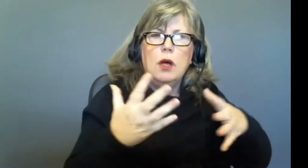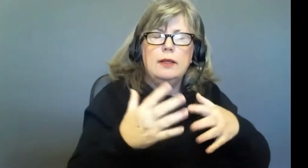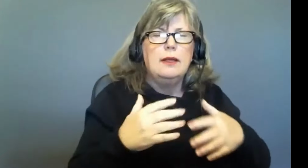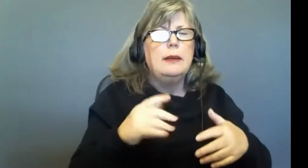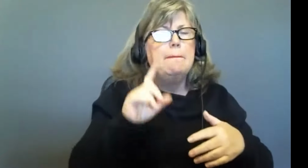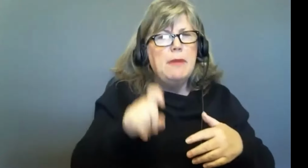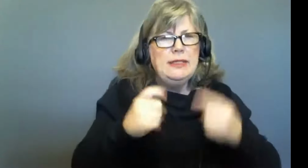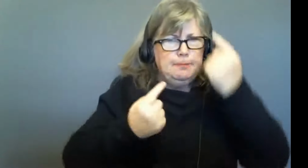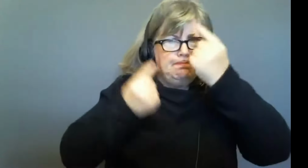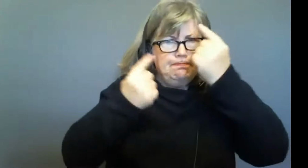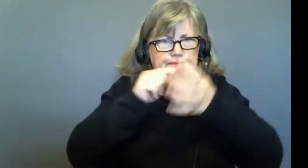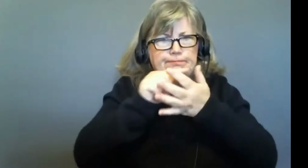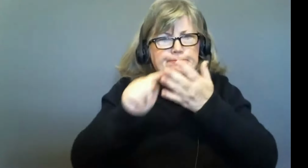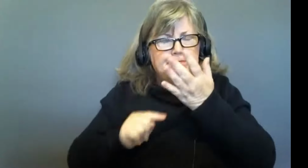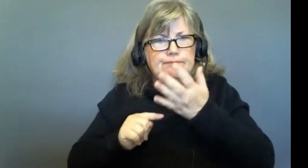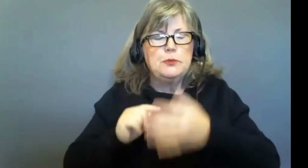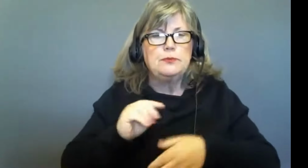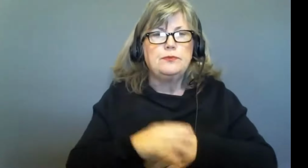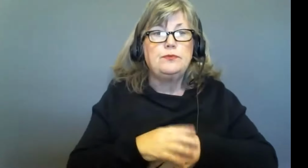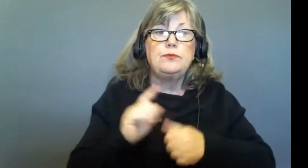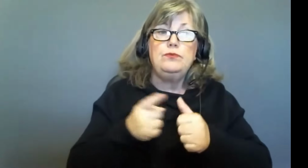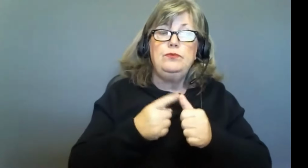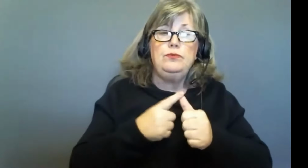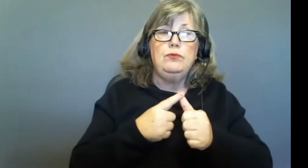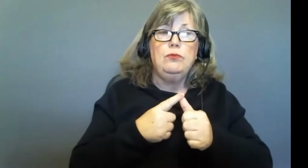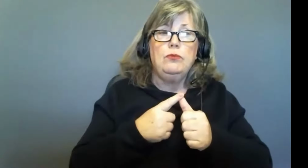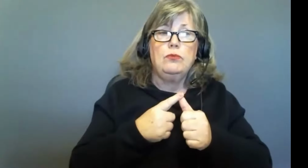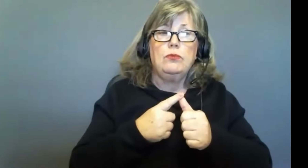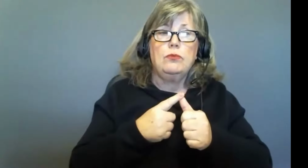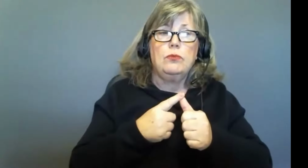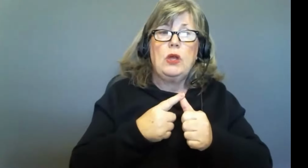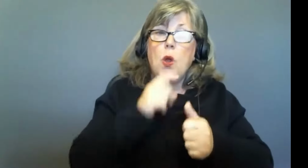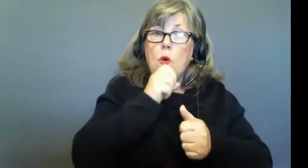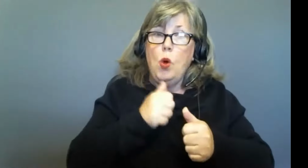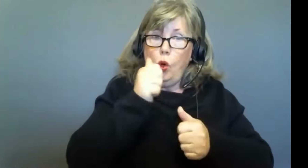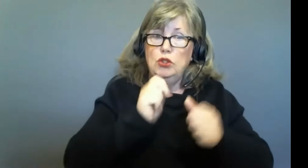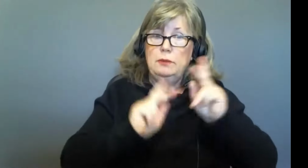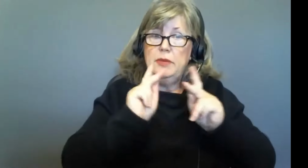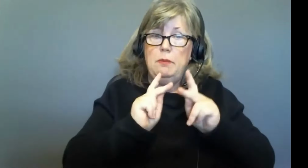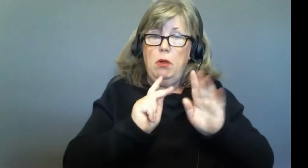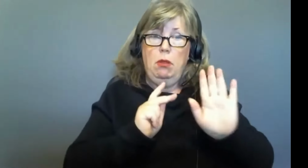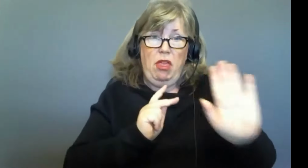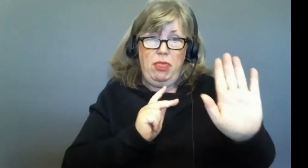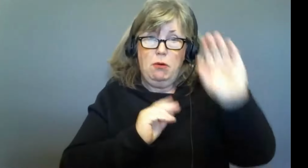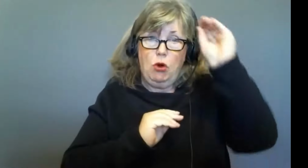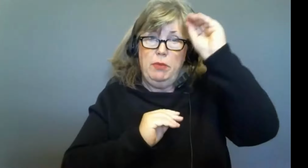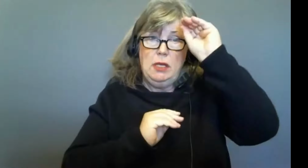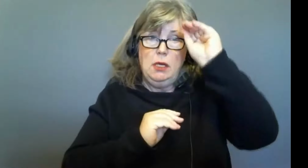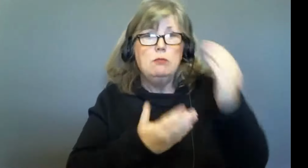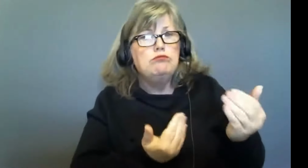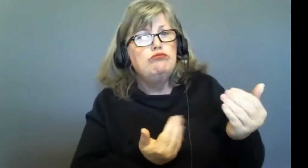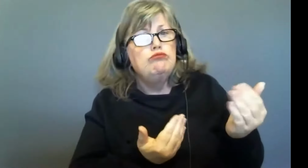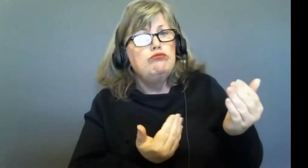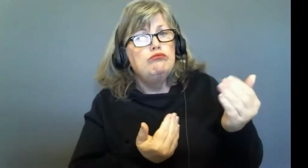questions. And the first one was the view of the older person solicited during this period?